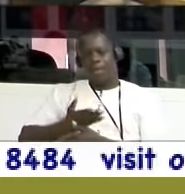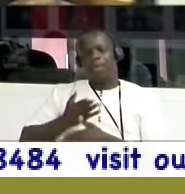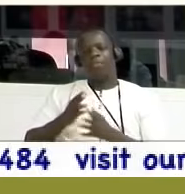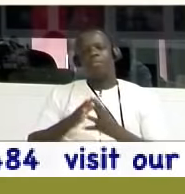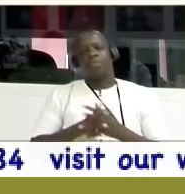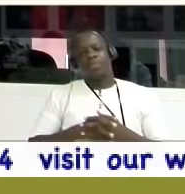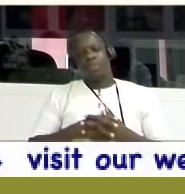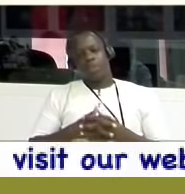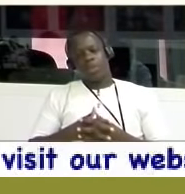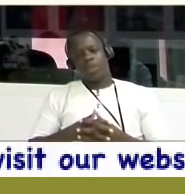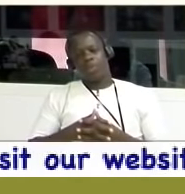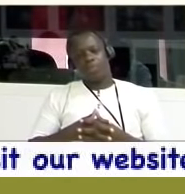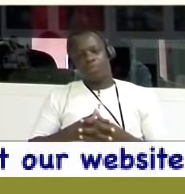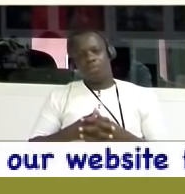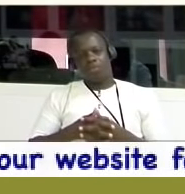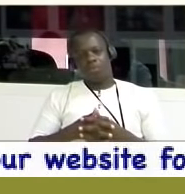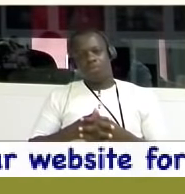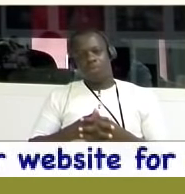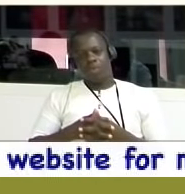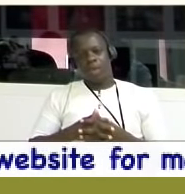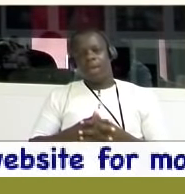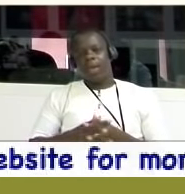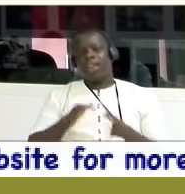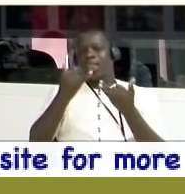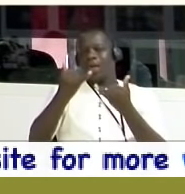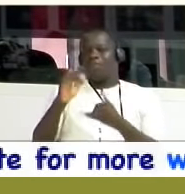During that demonstration, are you aware of